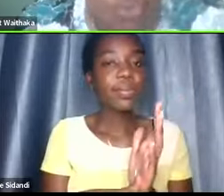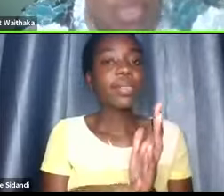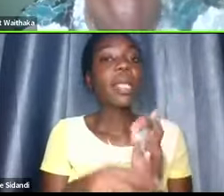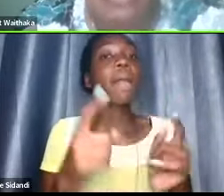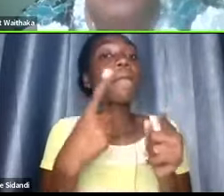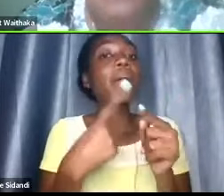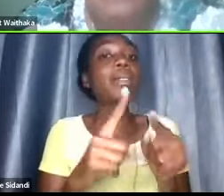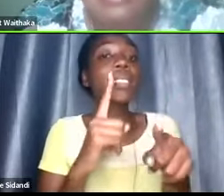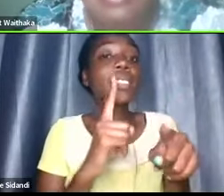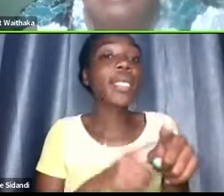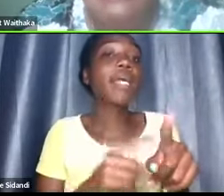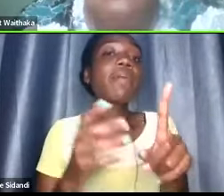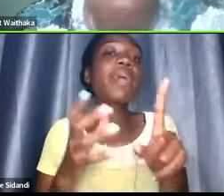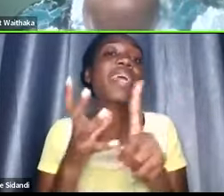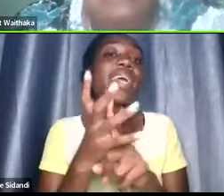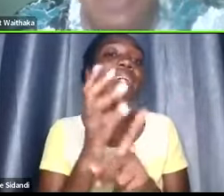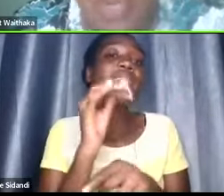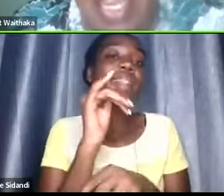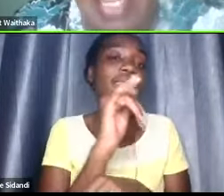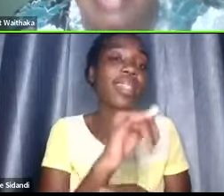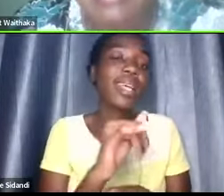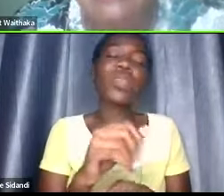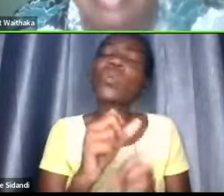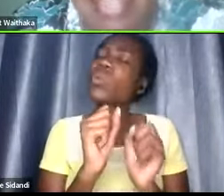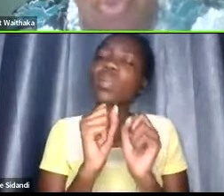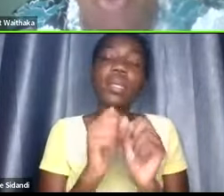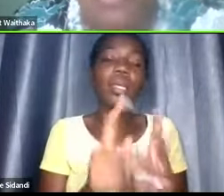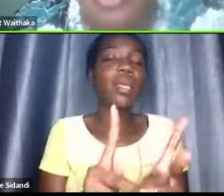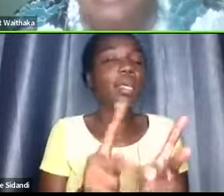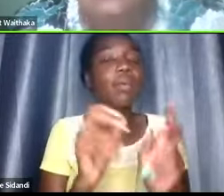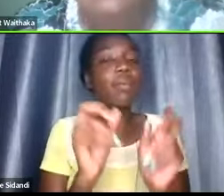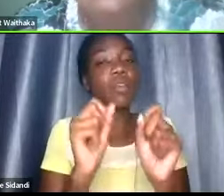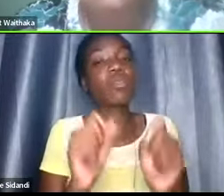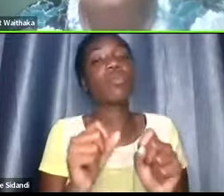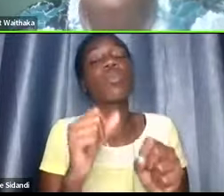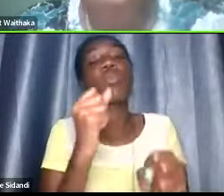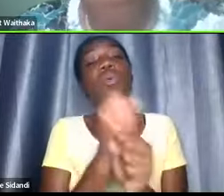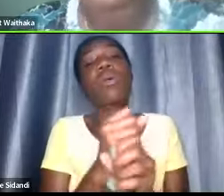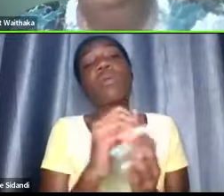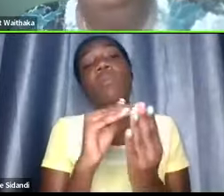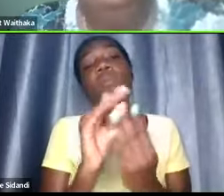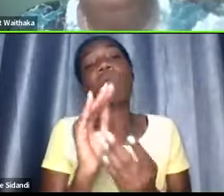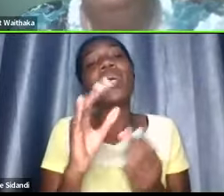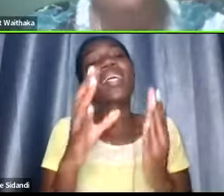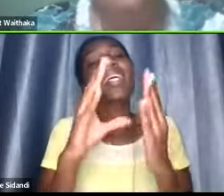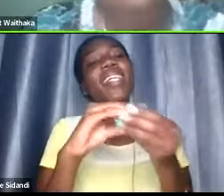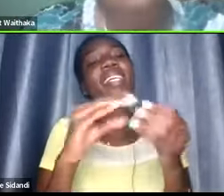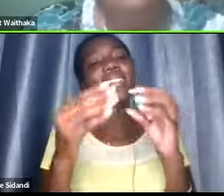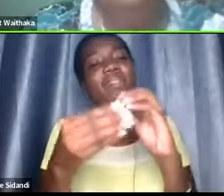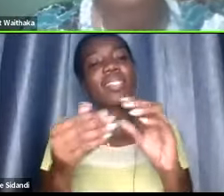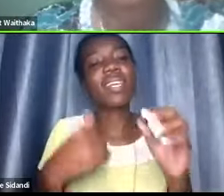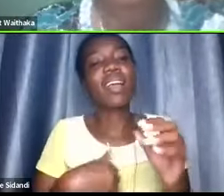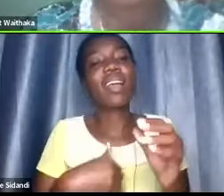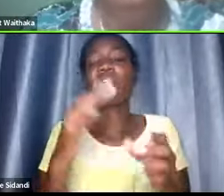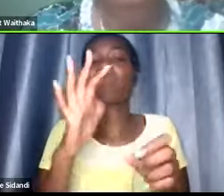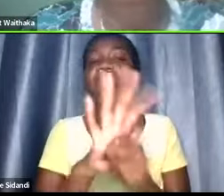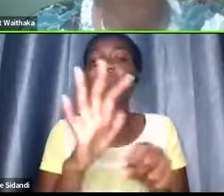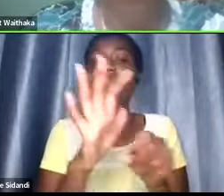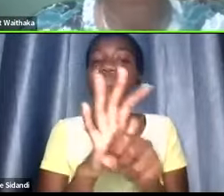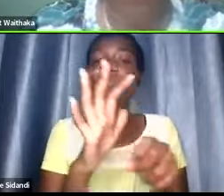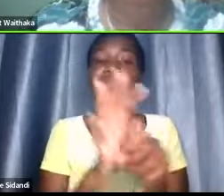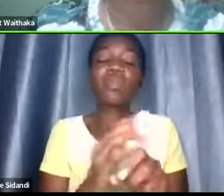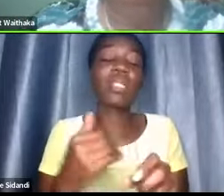to that, wherever they get, it is okay. They can still move. Creativity has a lot. There are some schools that are actually quite good in